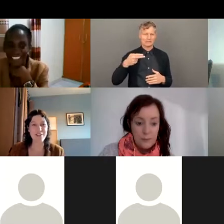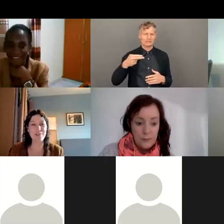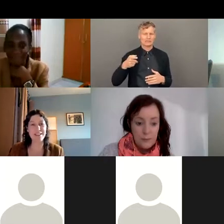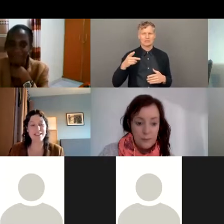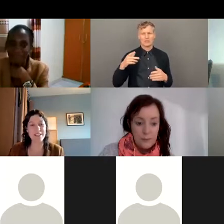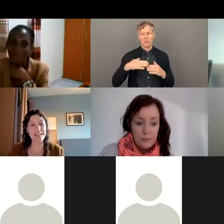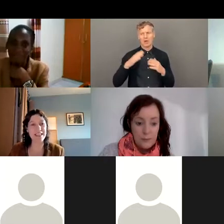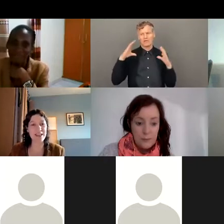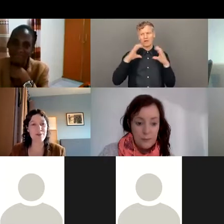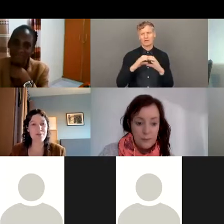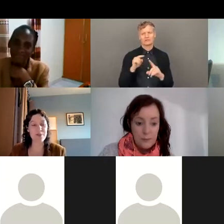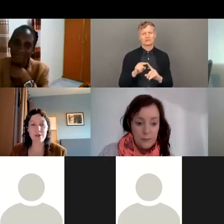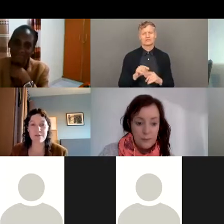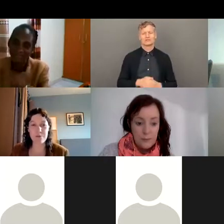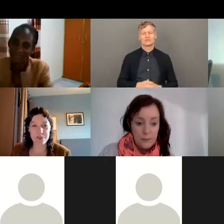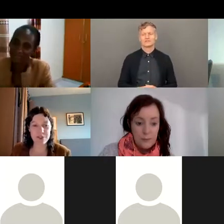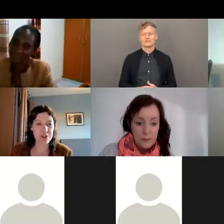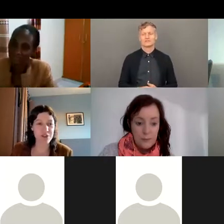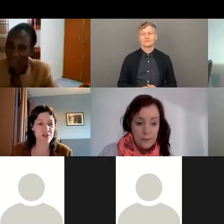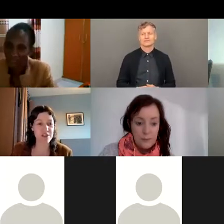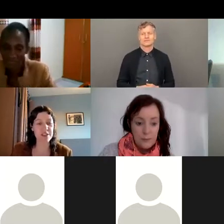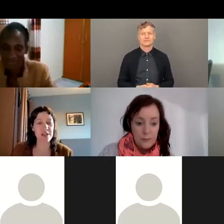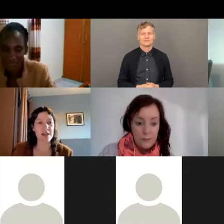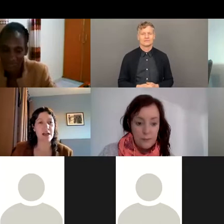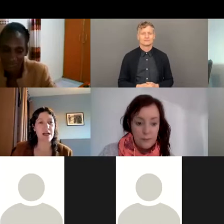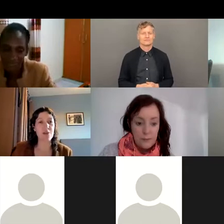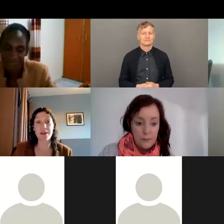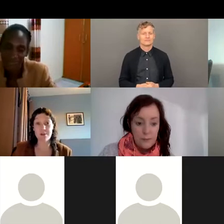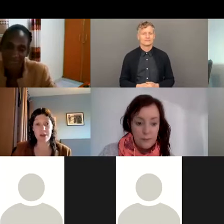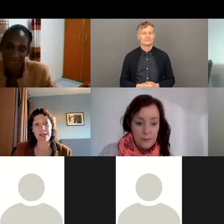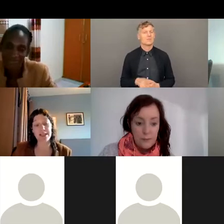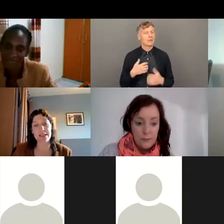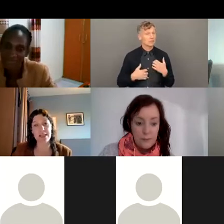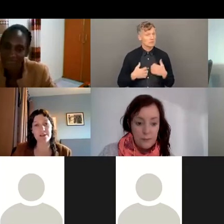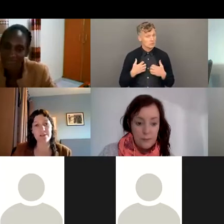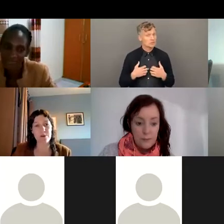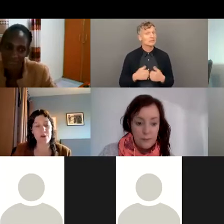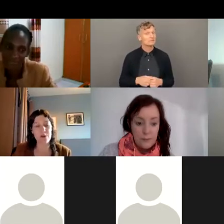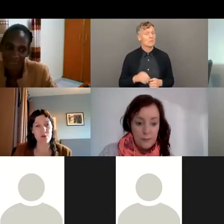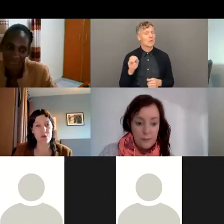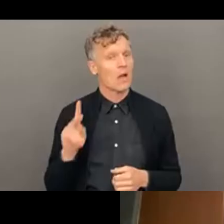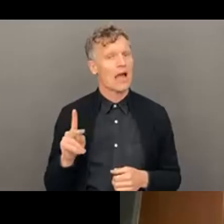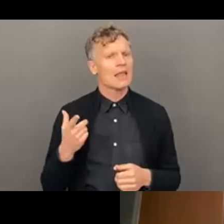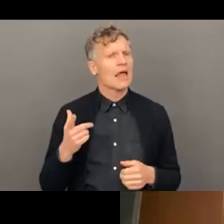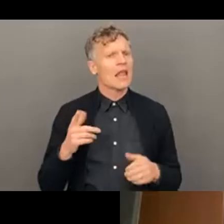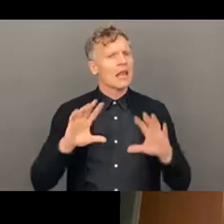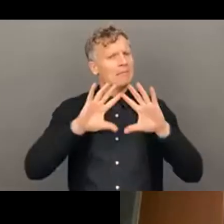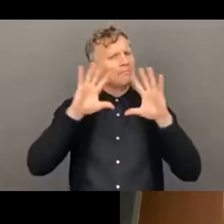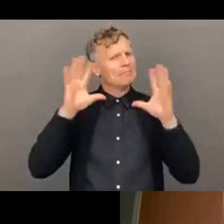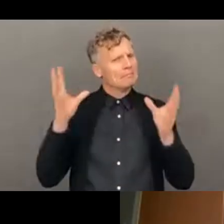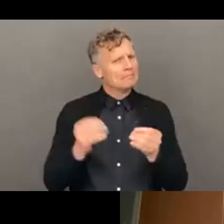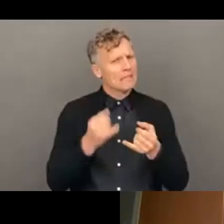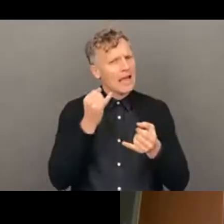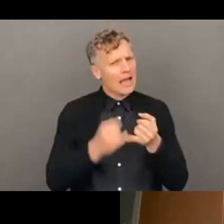That's, that's okay. Um, oh yeah. it was the subject of interest, uh, though, did want to add that at the end of our group, I think it was Pauline,